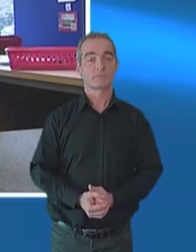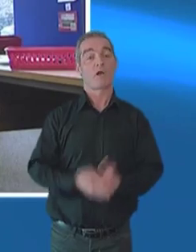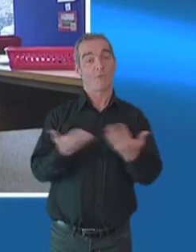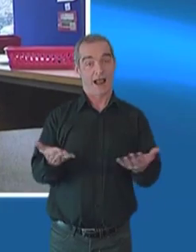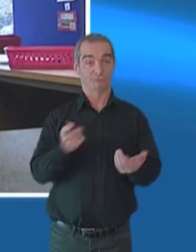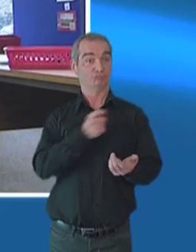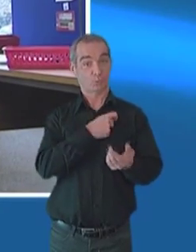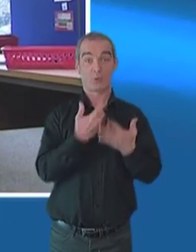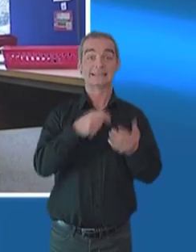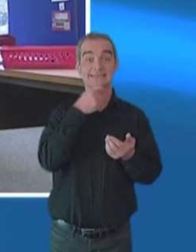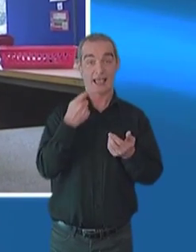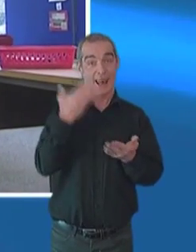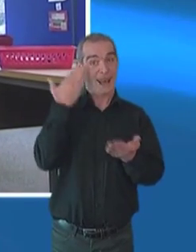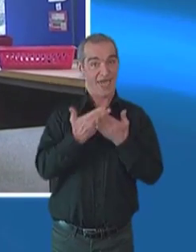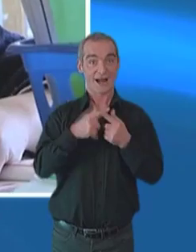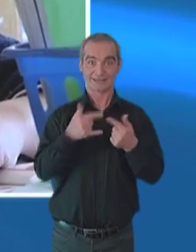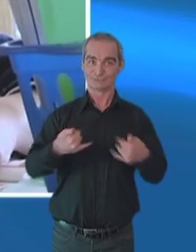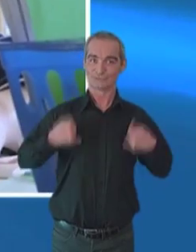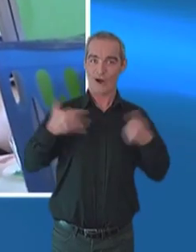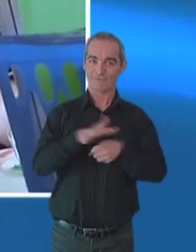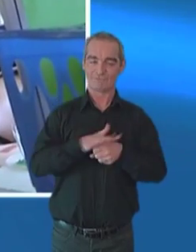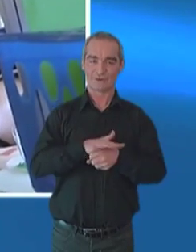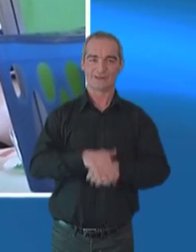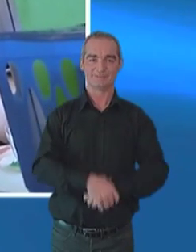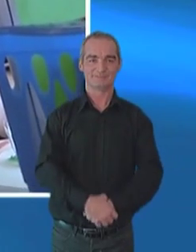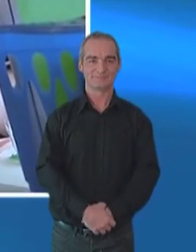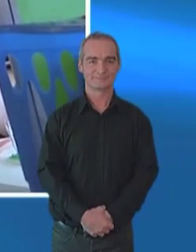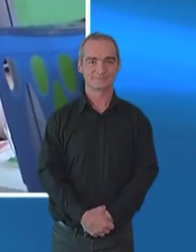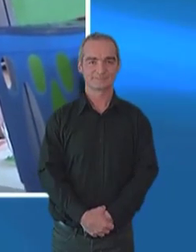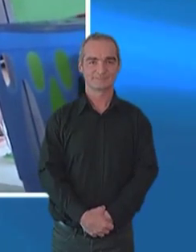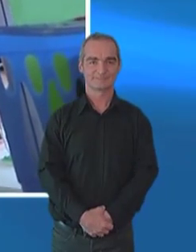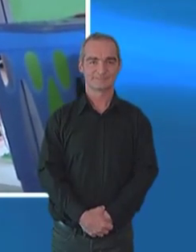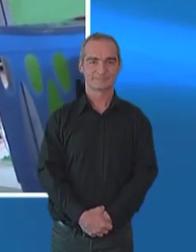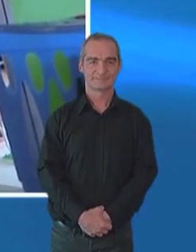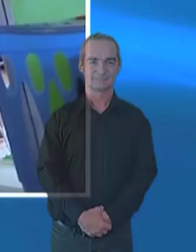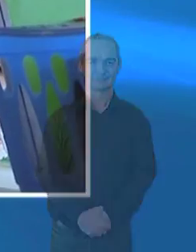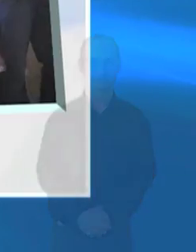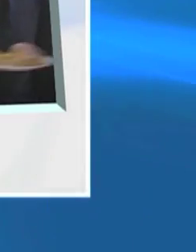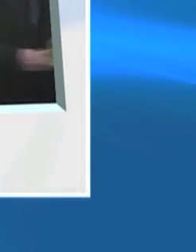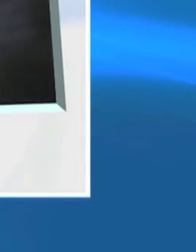environment. One in which it can be truly said that learning is a joy.